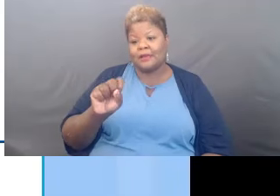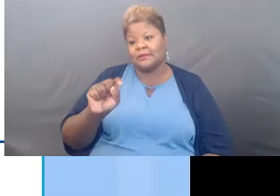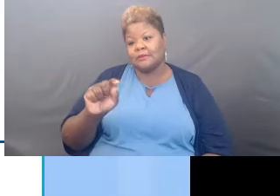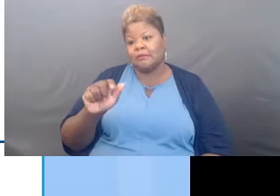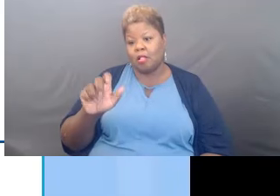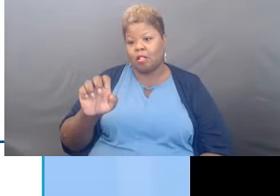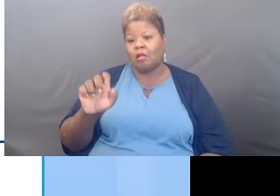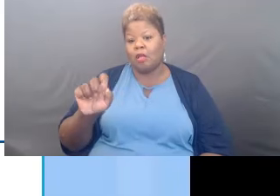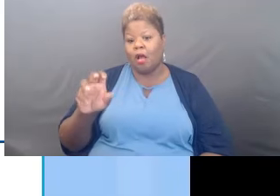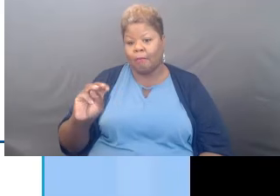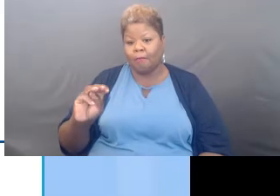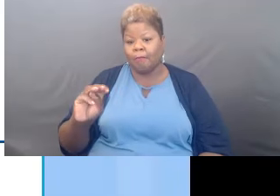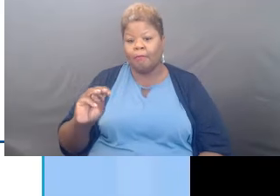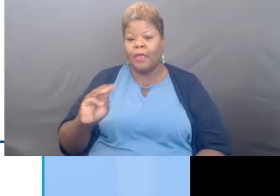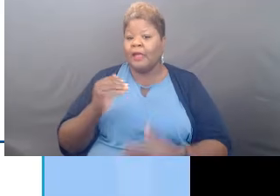right there,